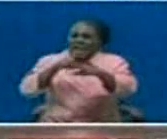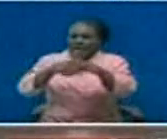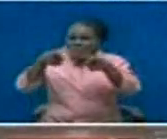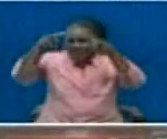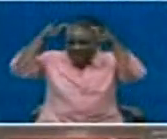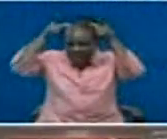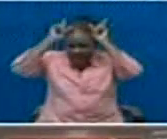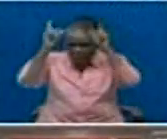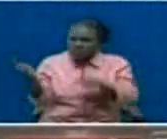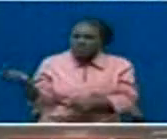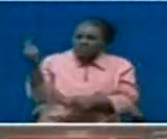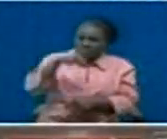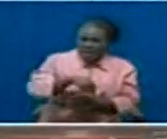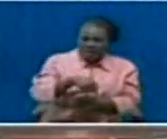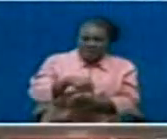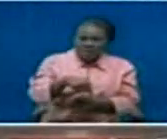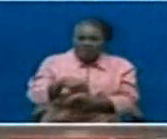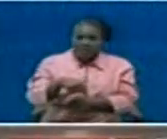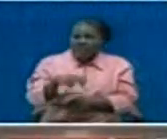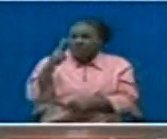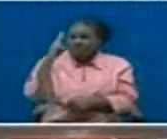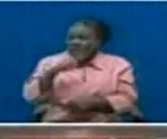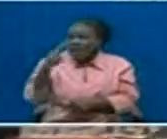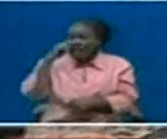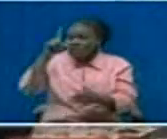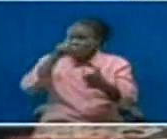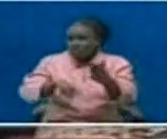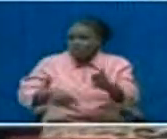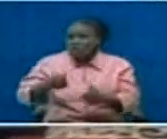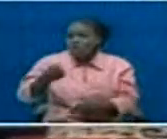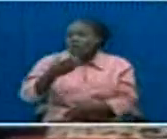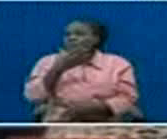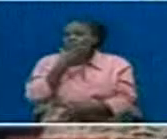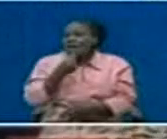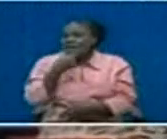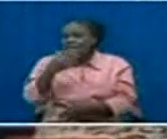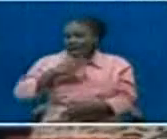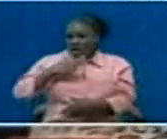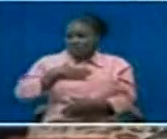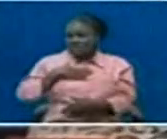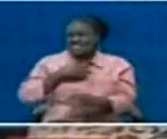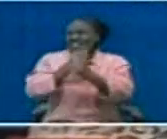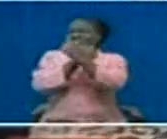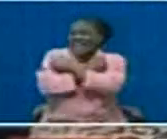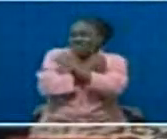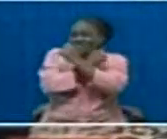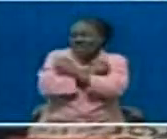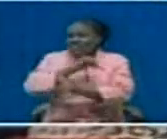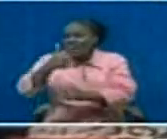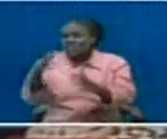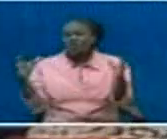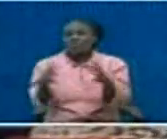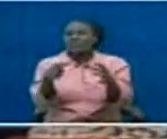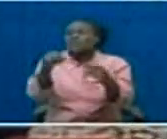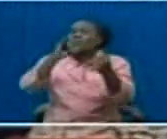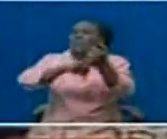and until the people know. And, you know, strange enough, you know, our boys, they like other communities. Very many of our young men have married